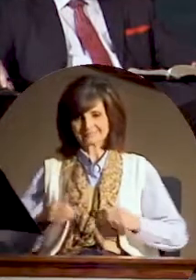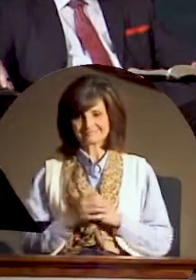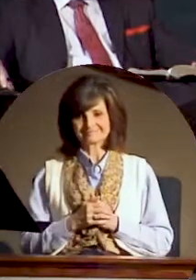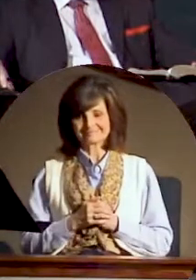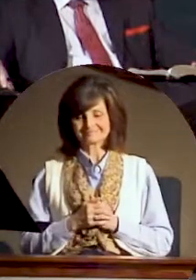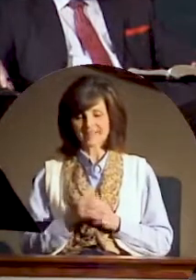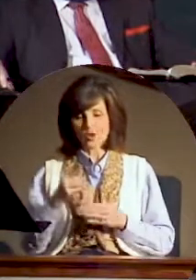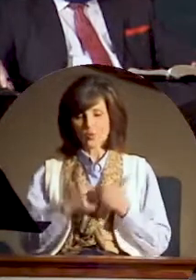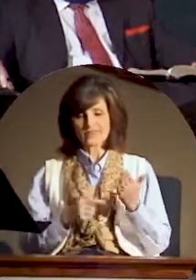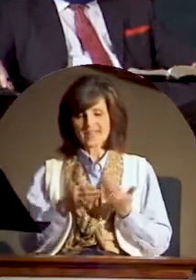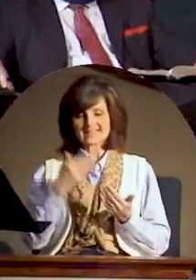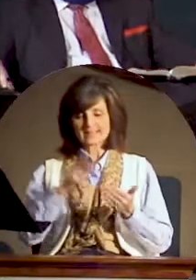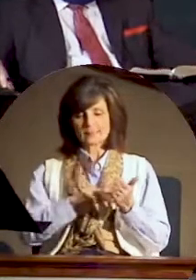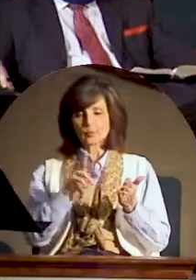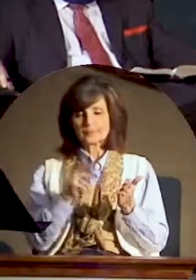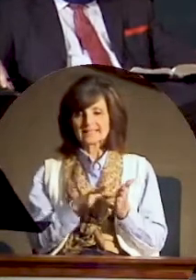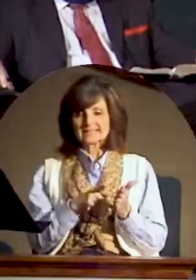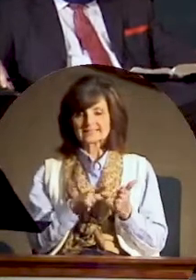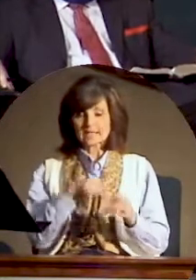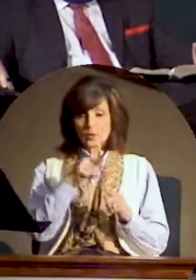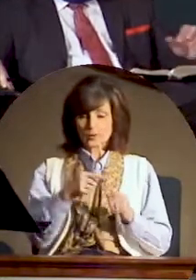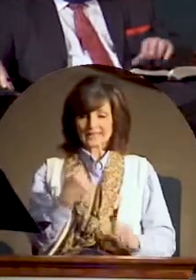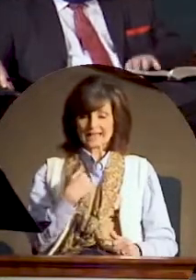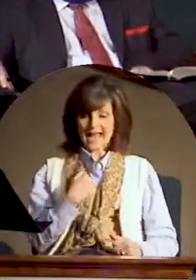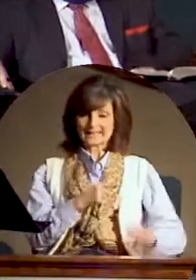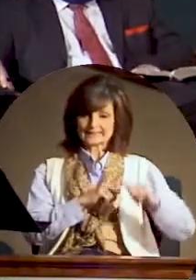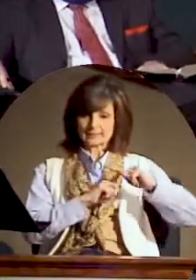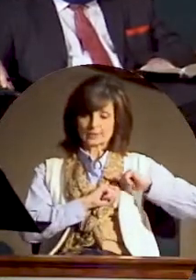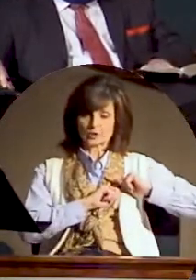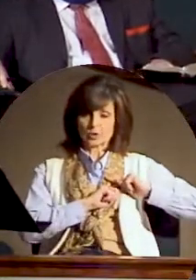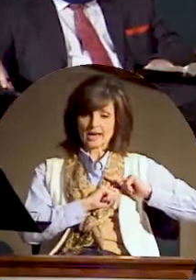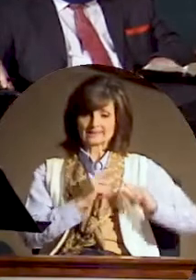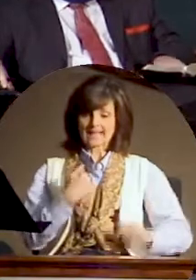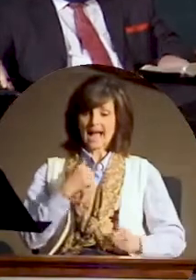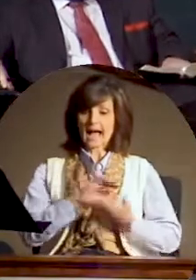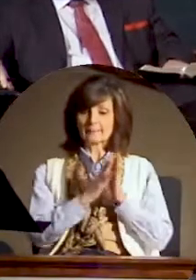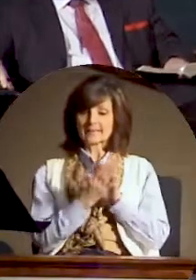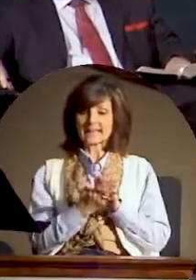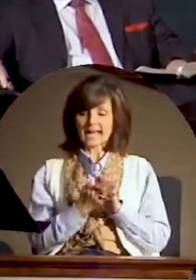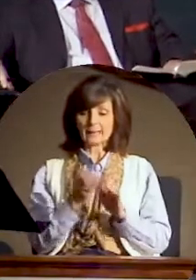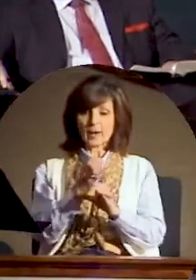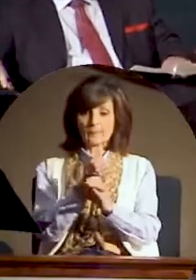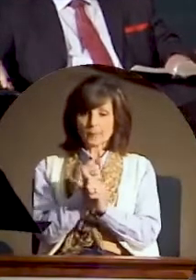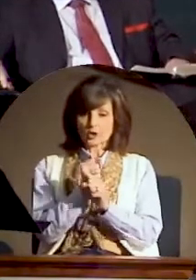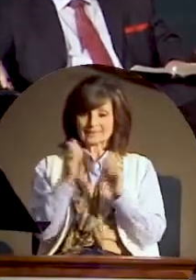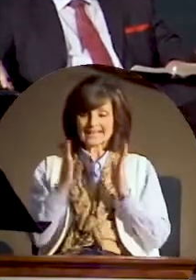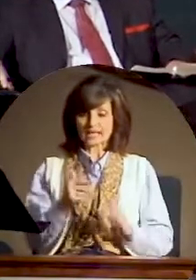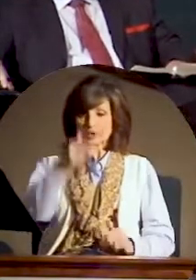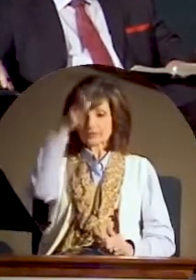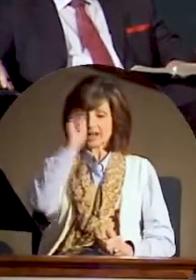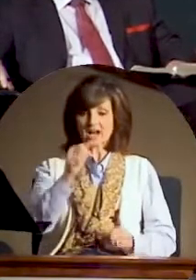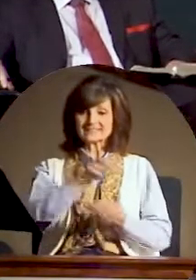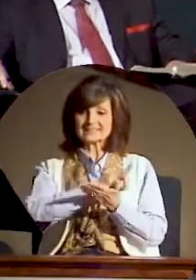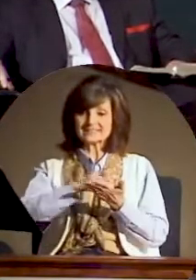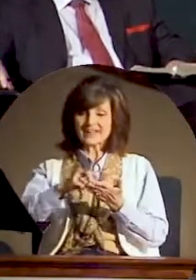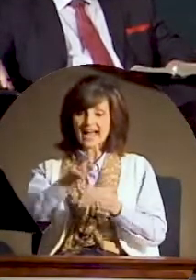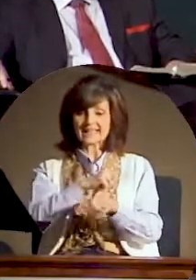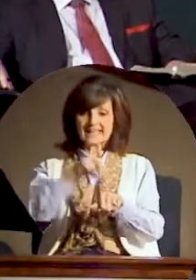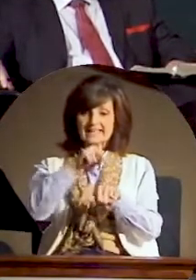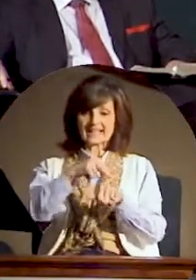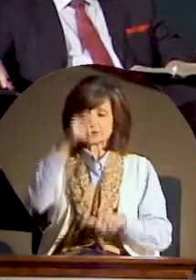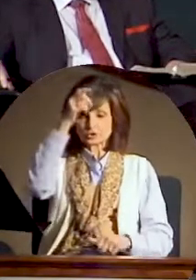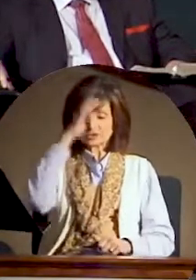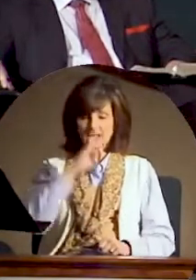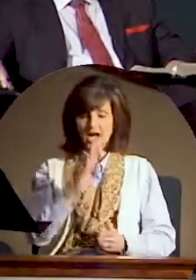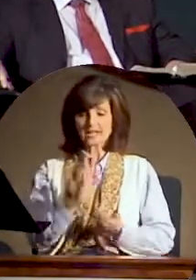And what that simply means is this. When I got saved, the Bible said I became a partaker of God's divine nature. God, through the